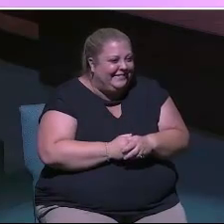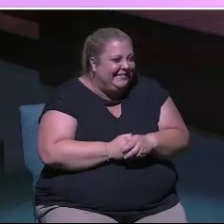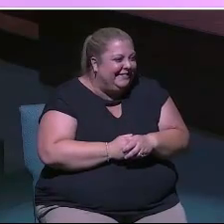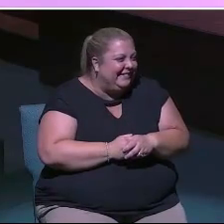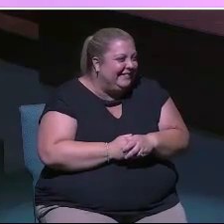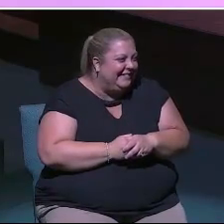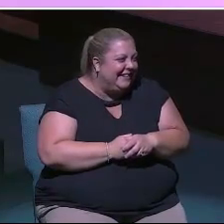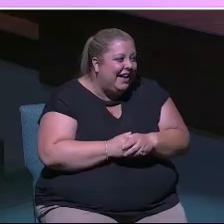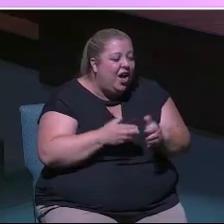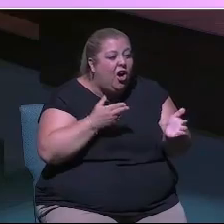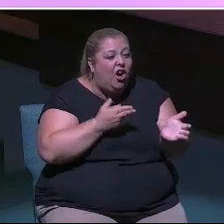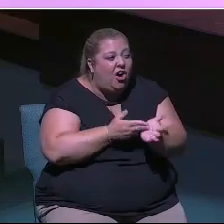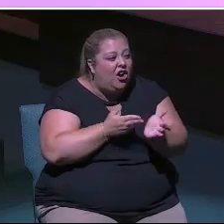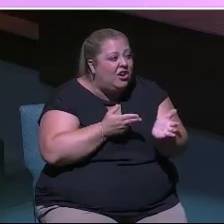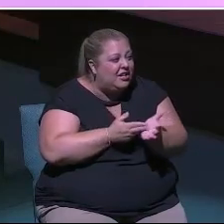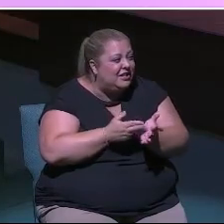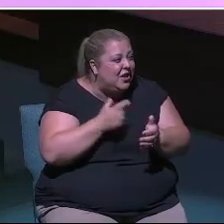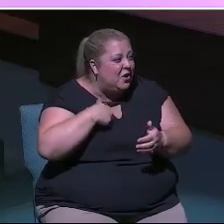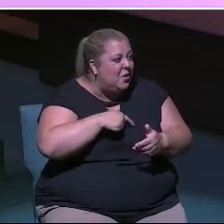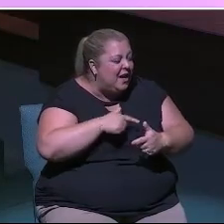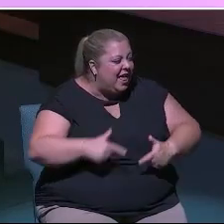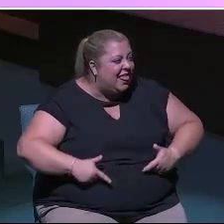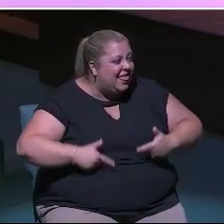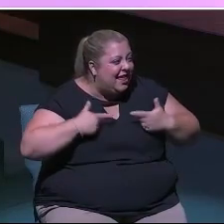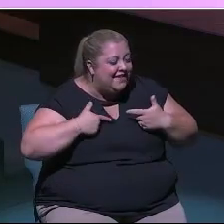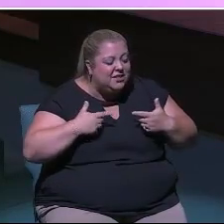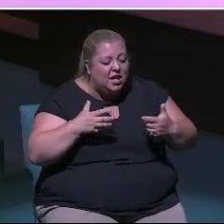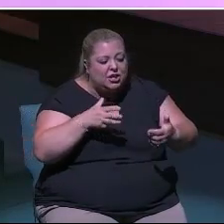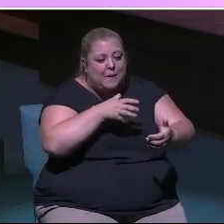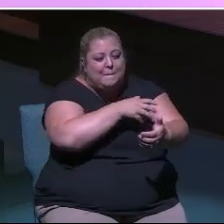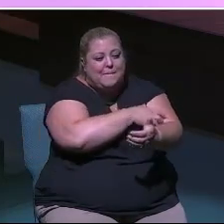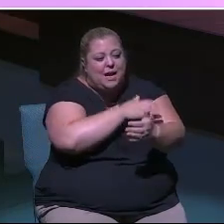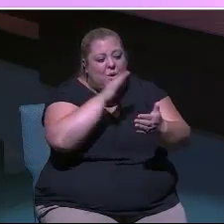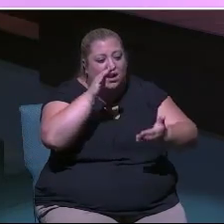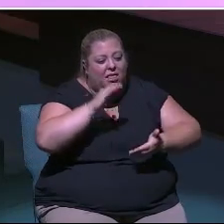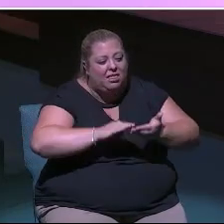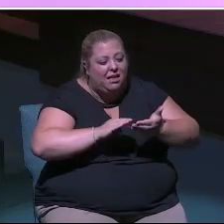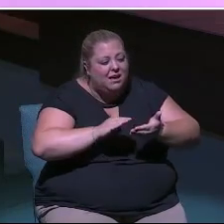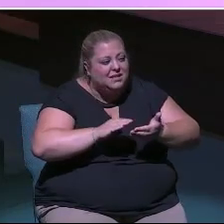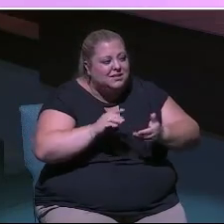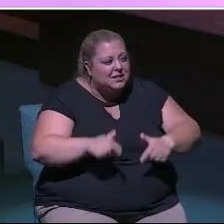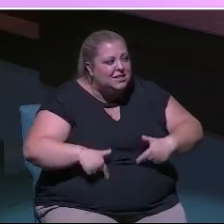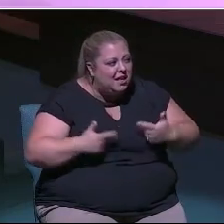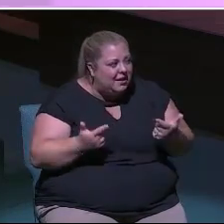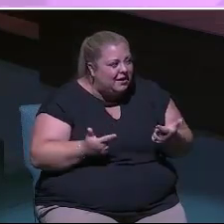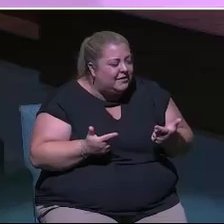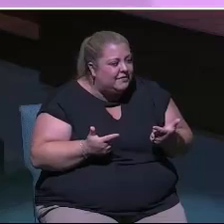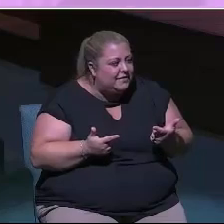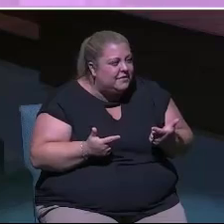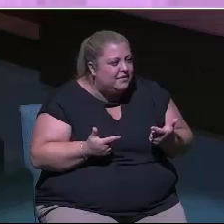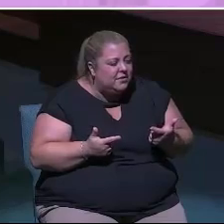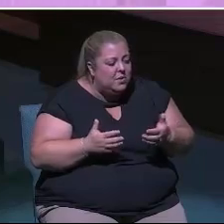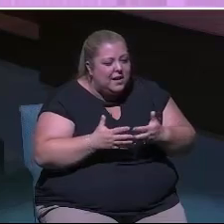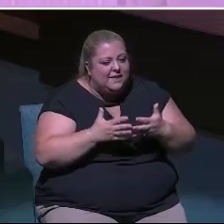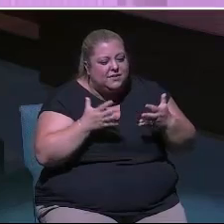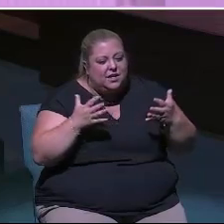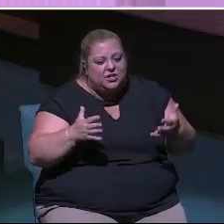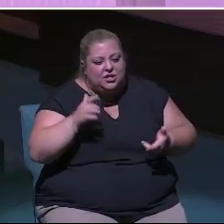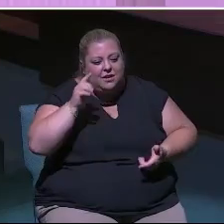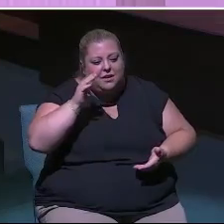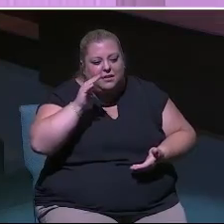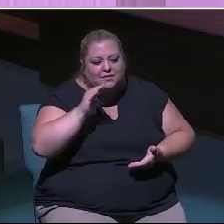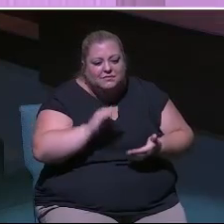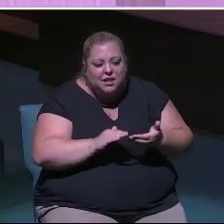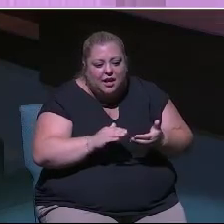Honestly, we live such powerless lives. We have such a lack of faith in